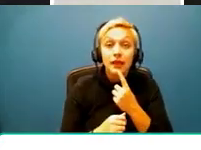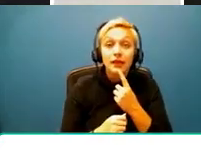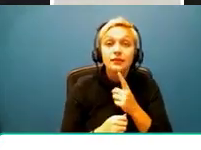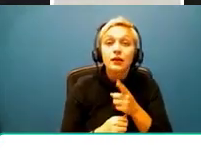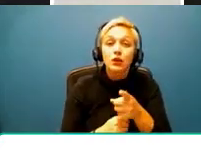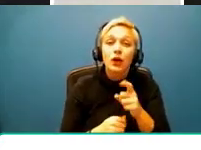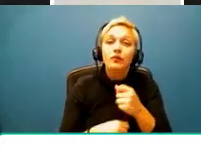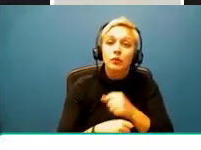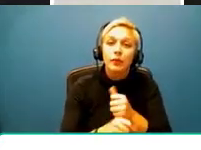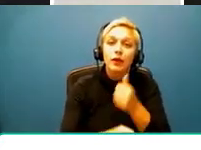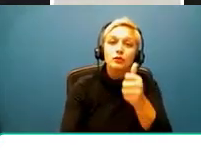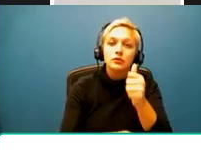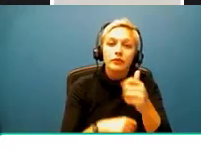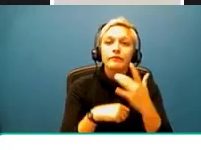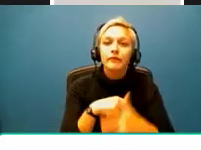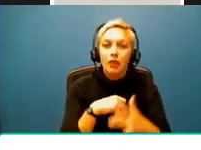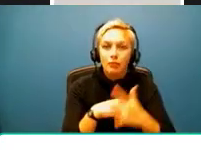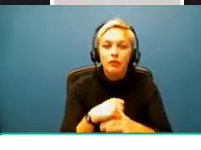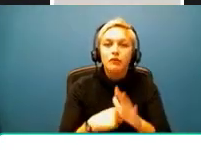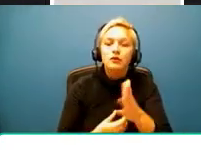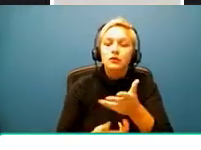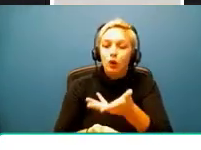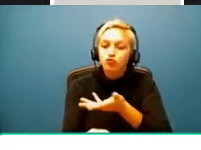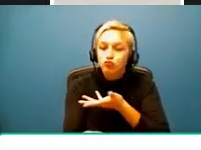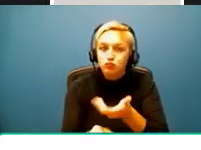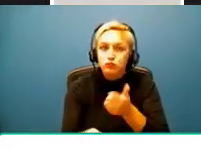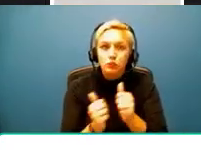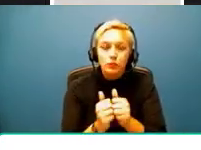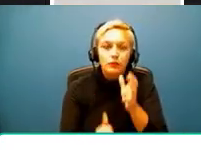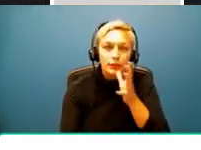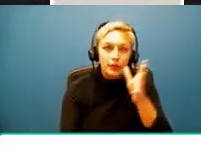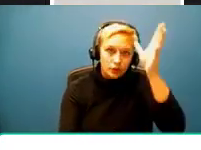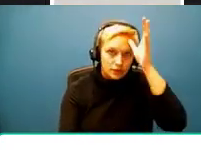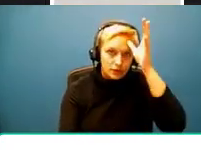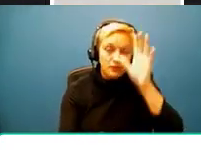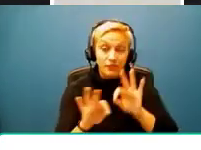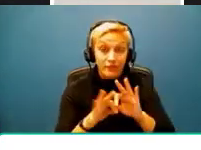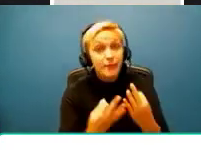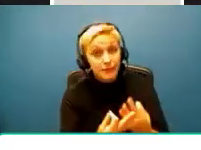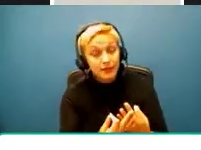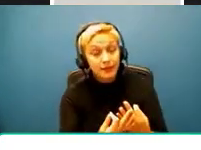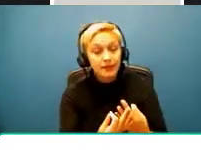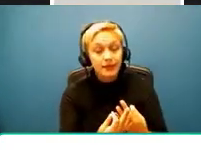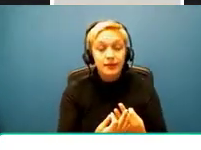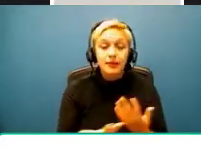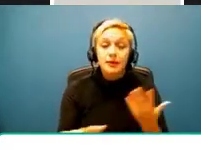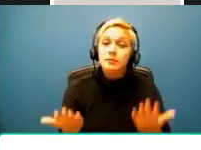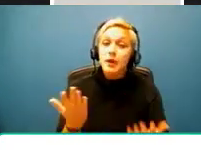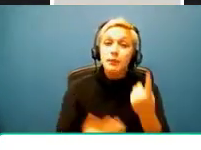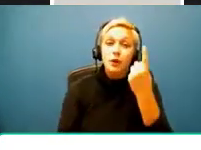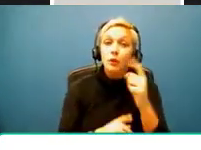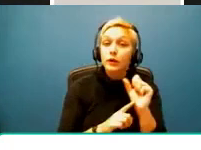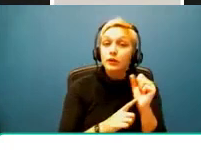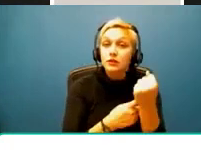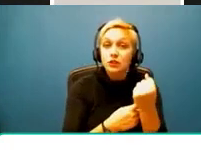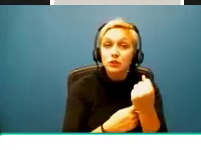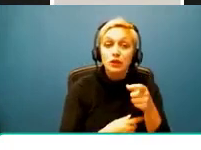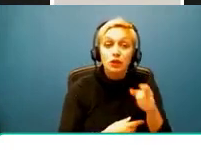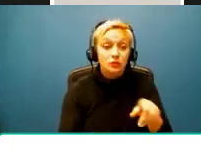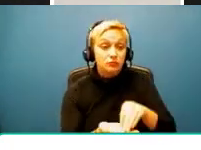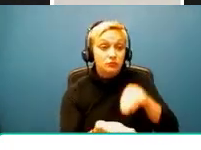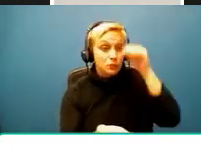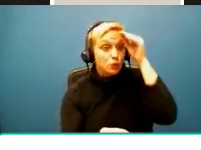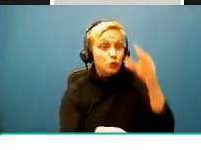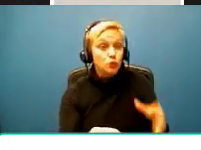about that and say, we will work towards that. It might be similar to a situation where a student, you have identified the need that they